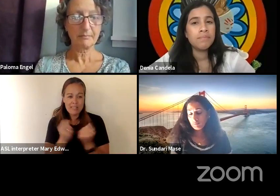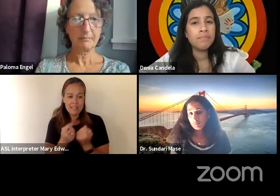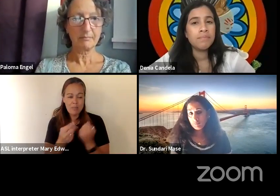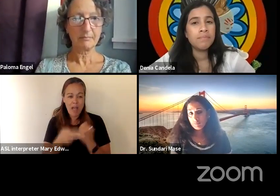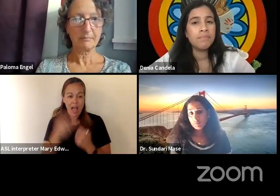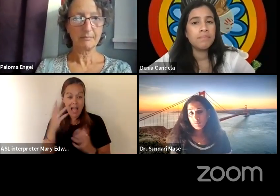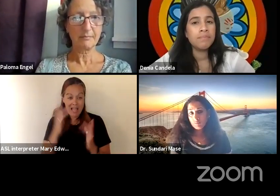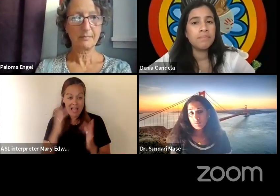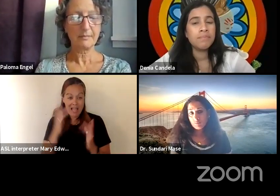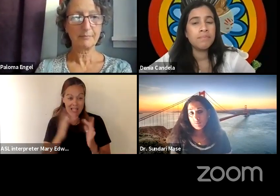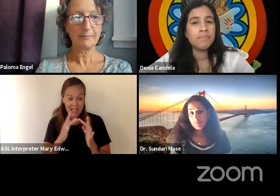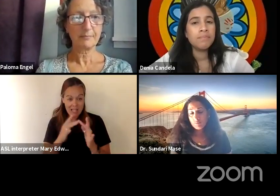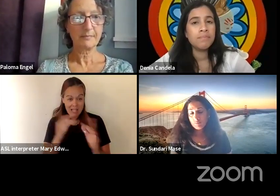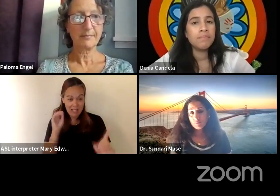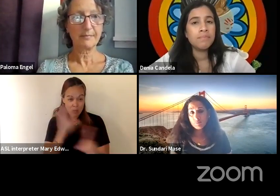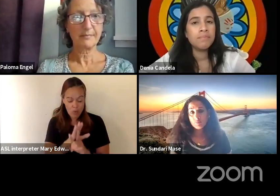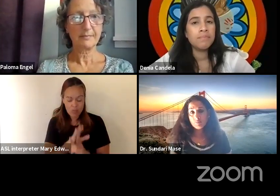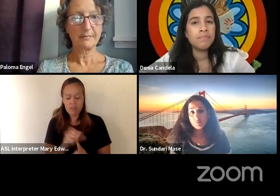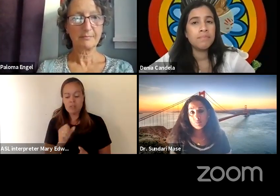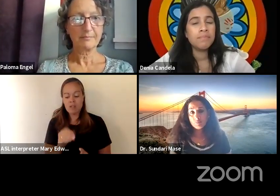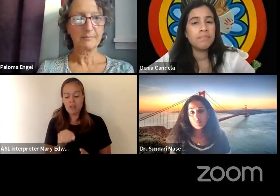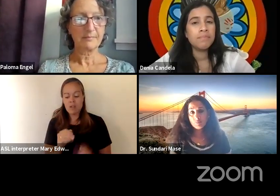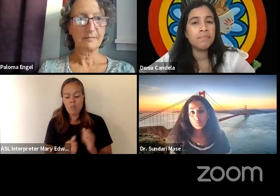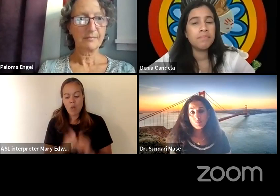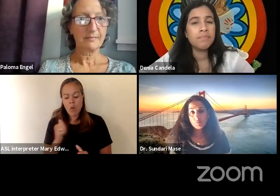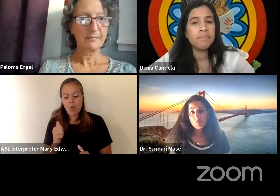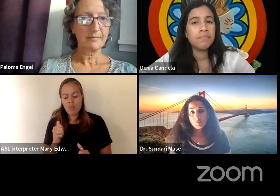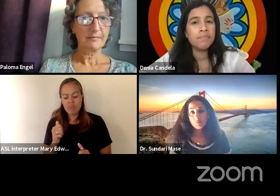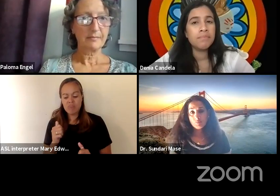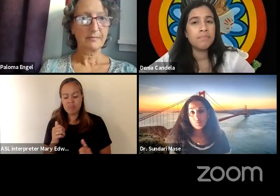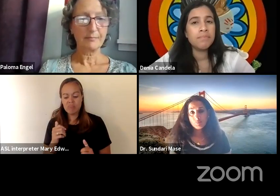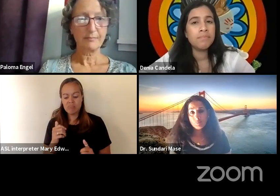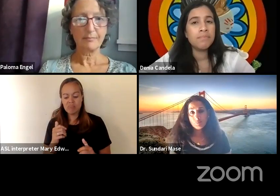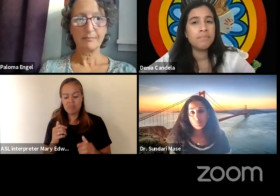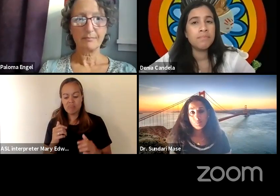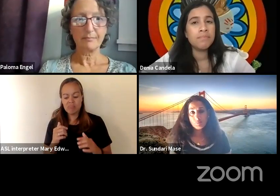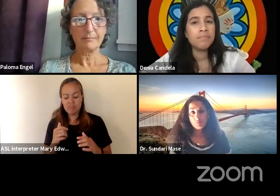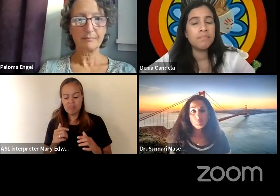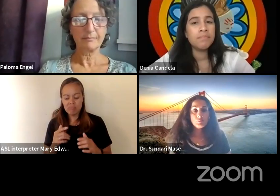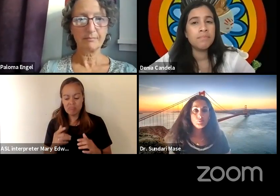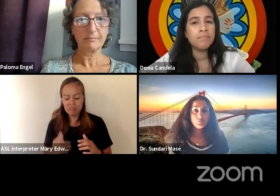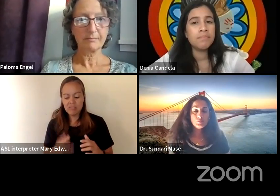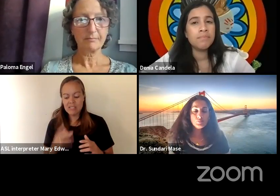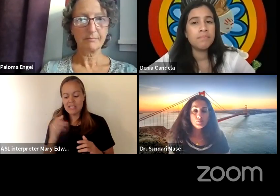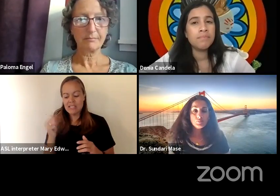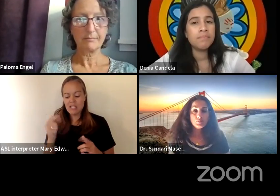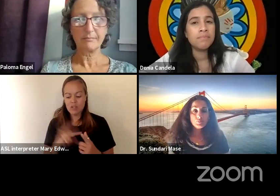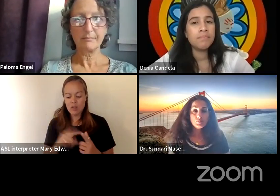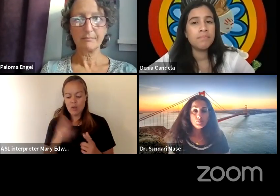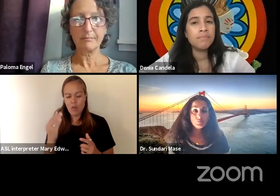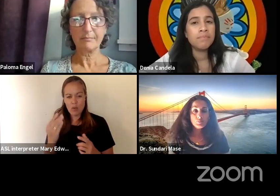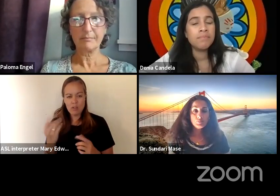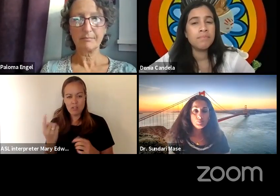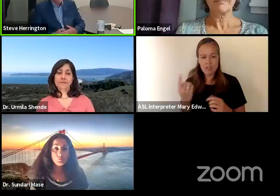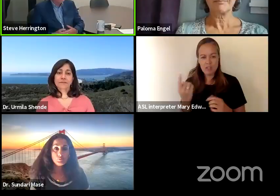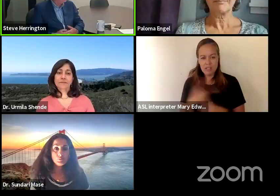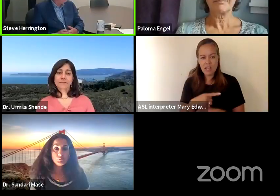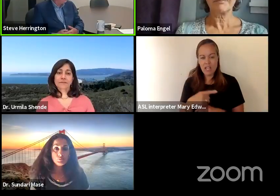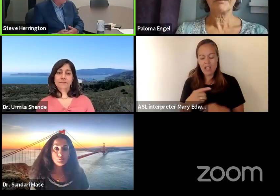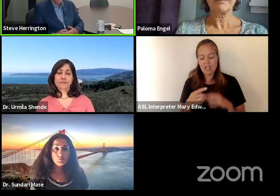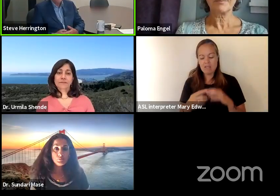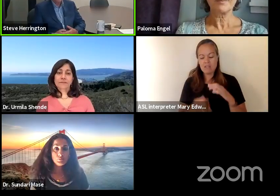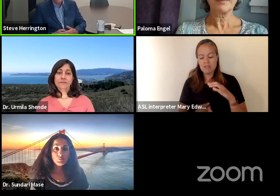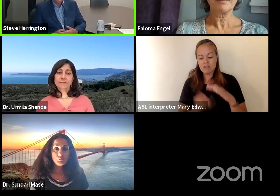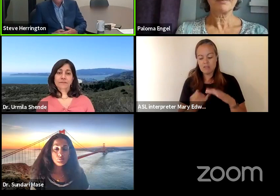so for the most part usually their quarantine is a 10 to 14 day quarantine um so